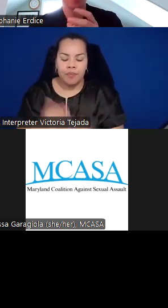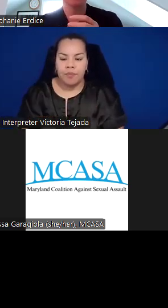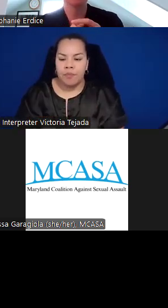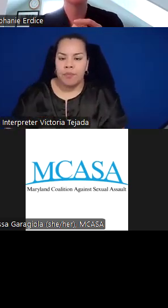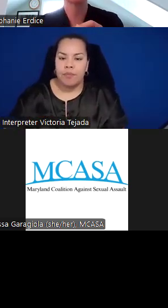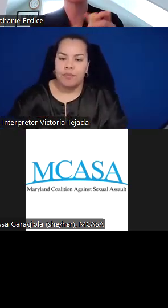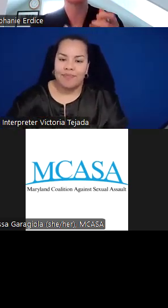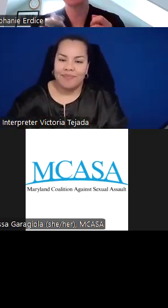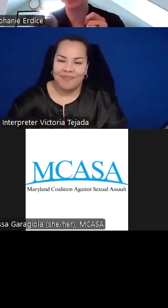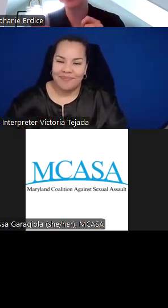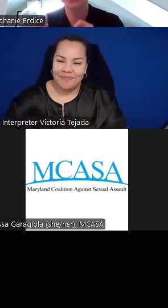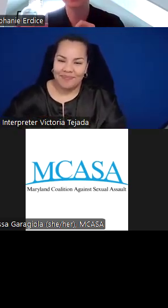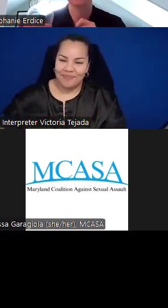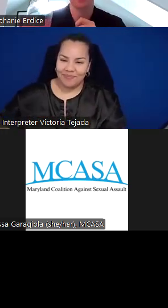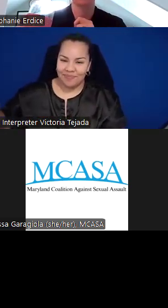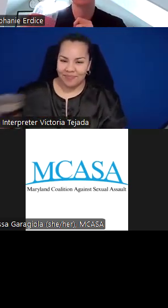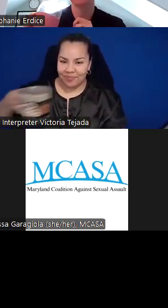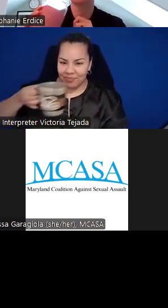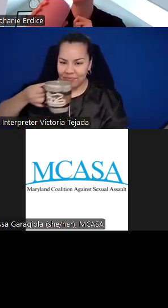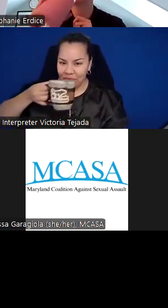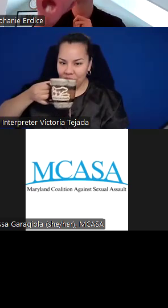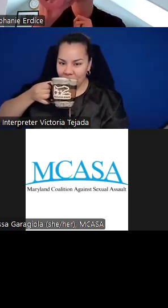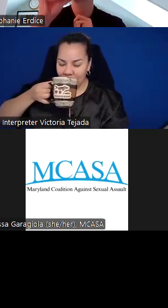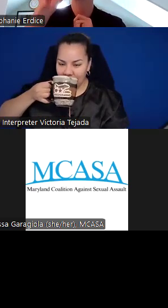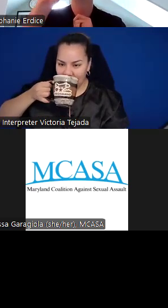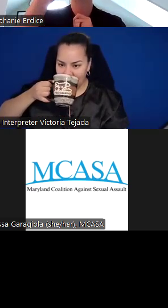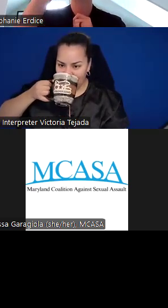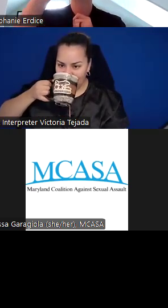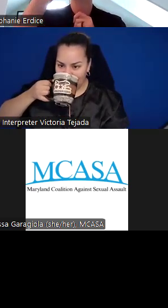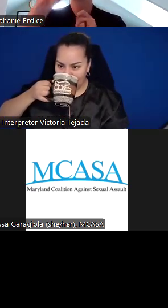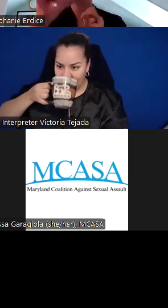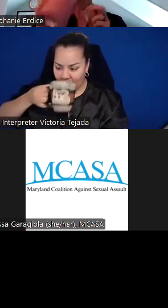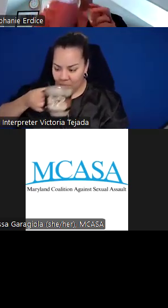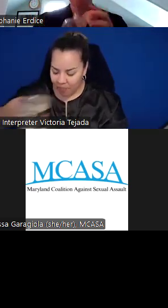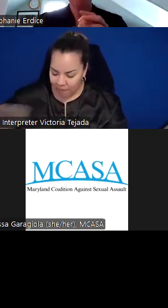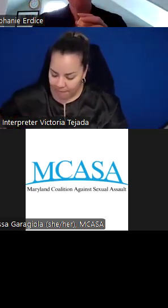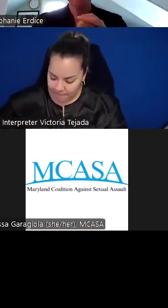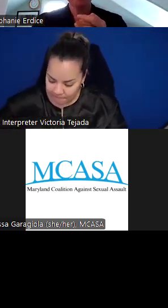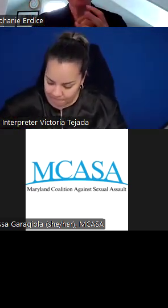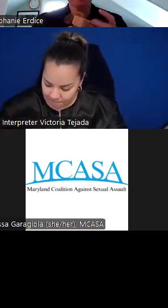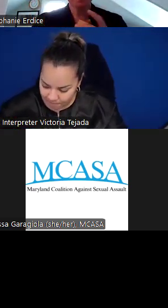sip of water, which staying hydrated is absolutely self-care.